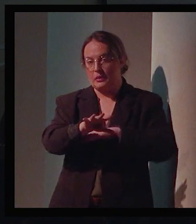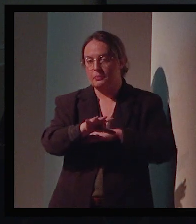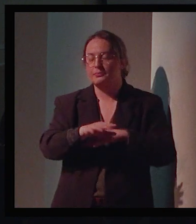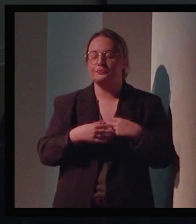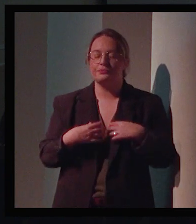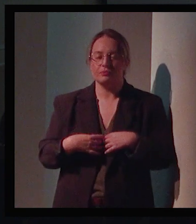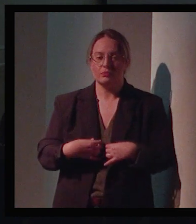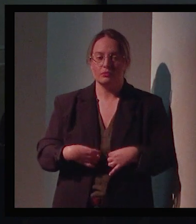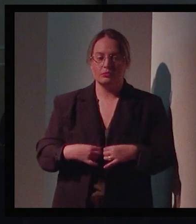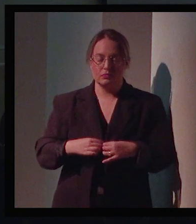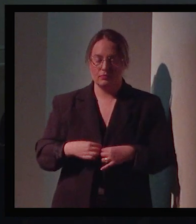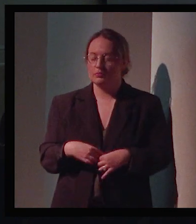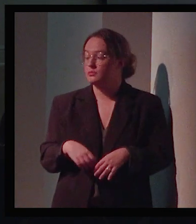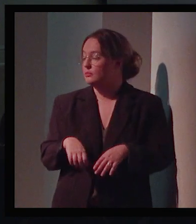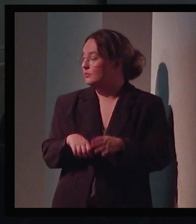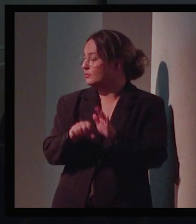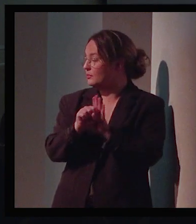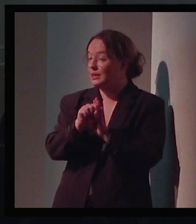Symbolism